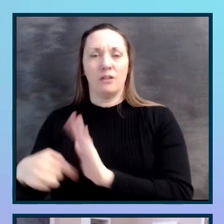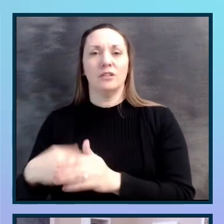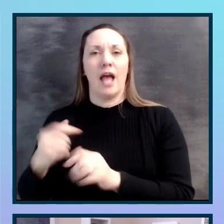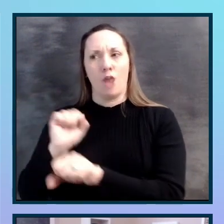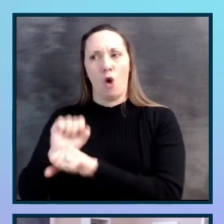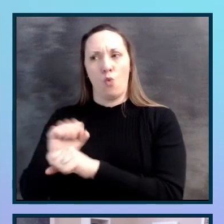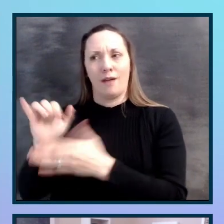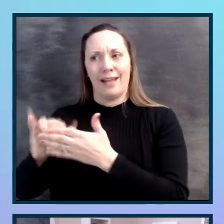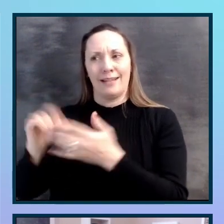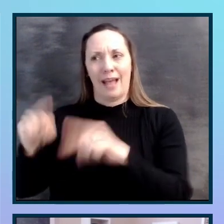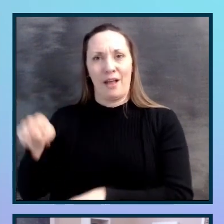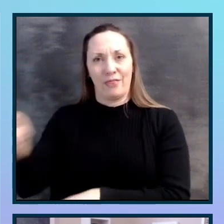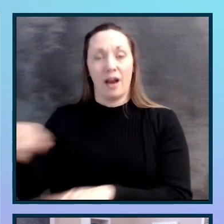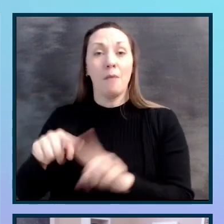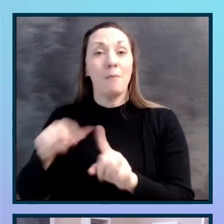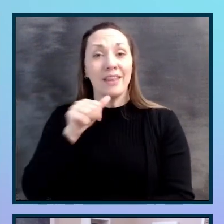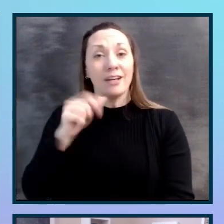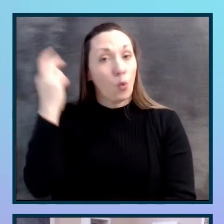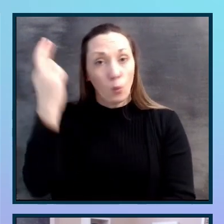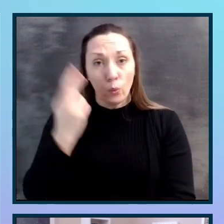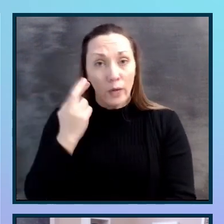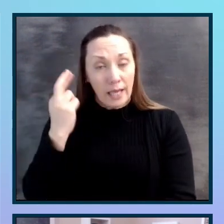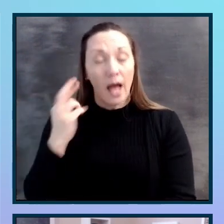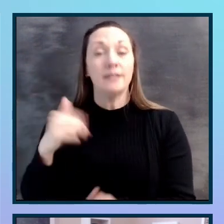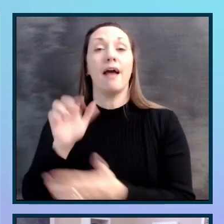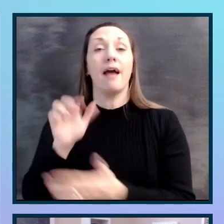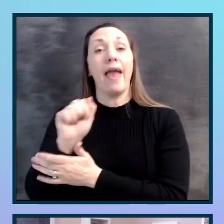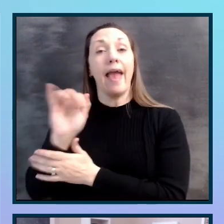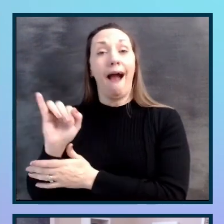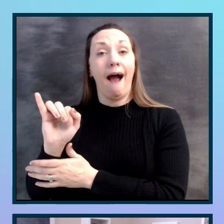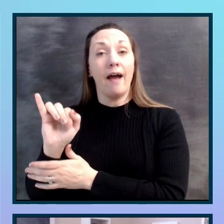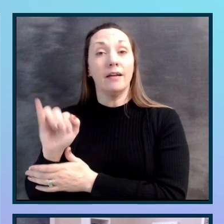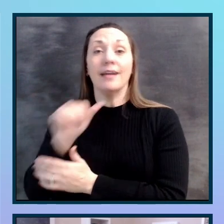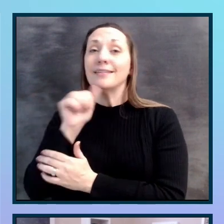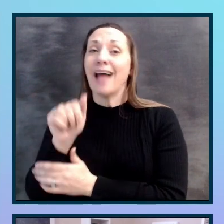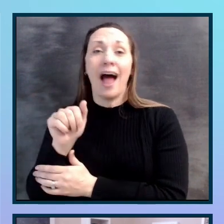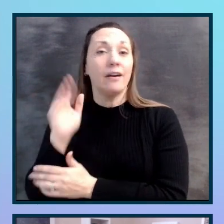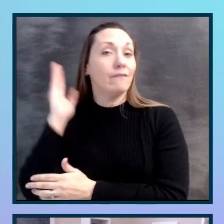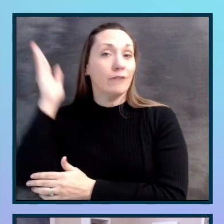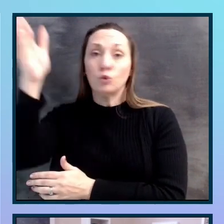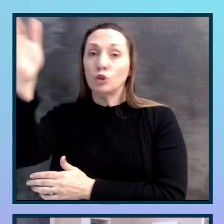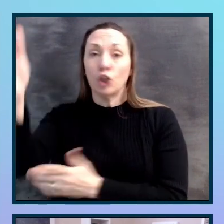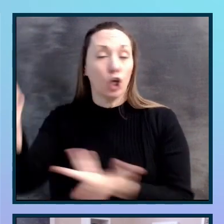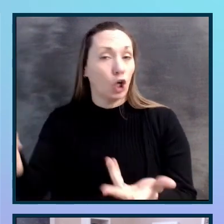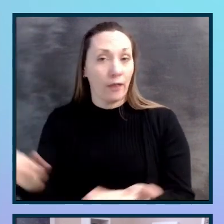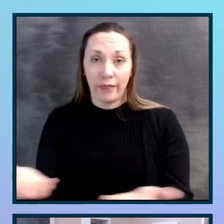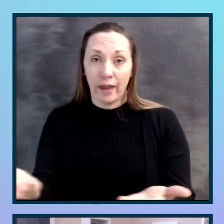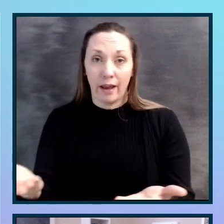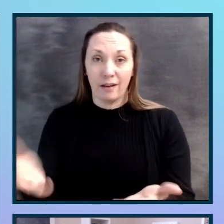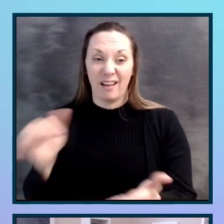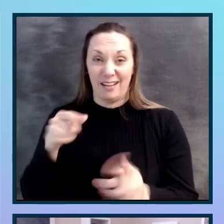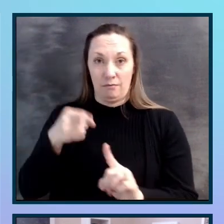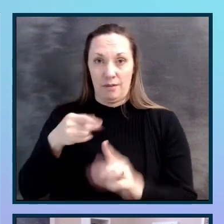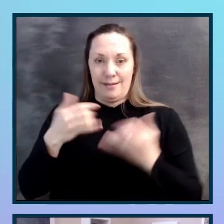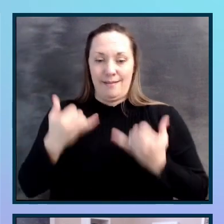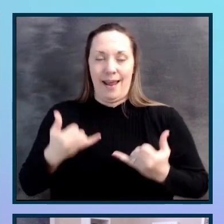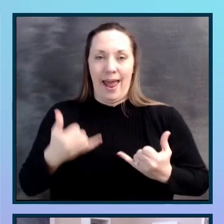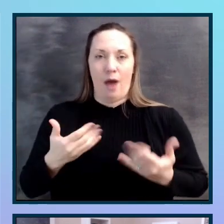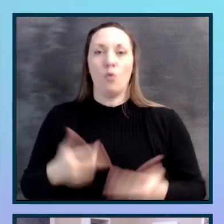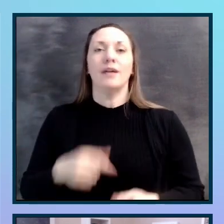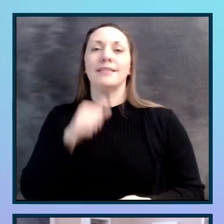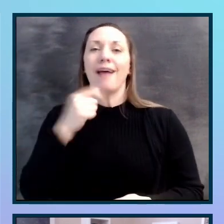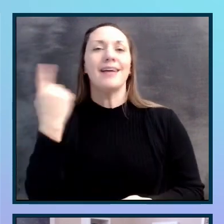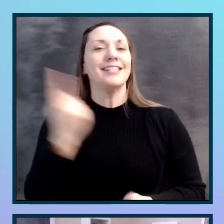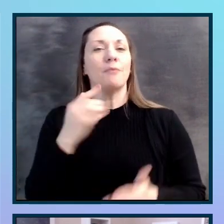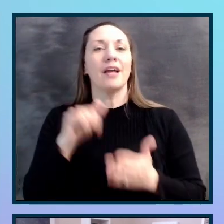there. But what they don't realize is that AI is not a future thing. It is a now thing. It is not something that